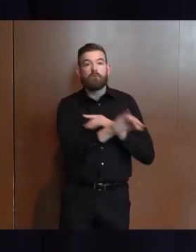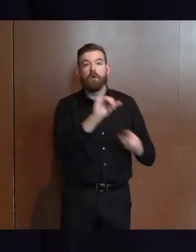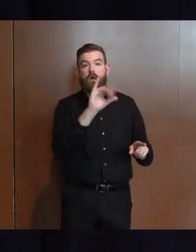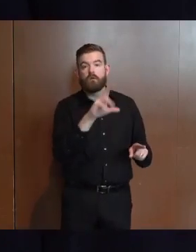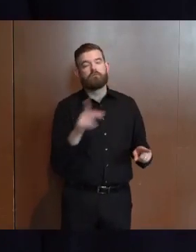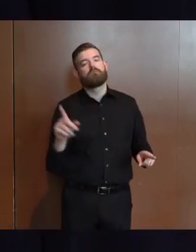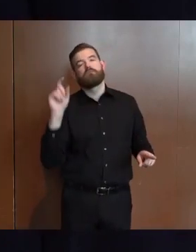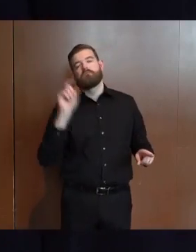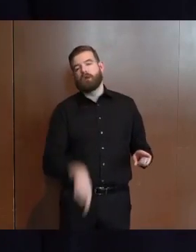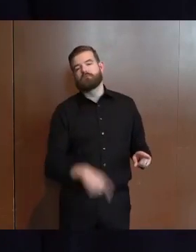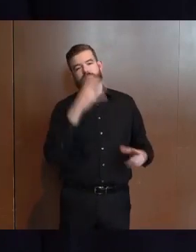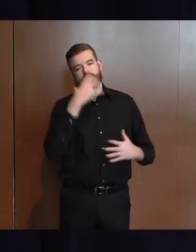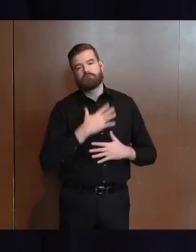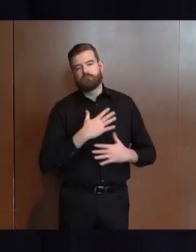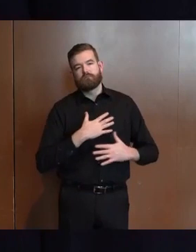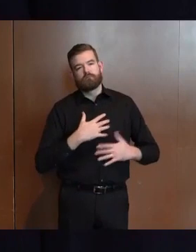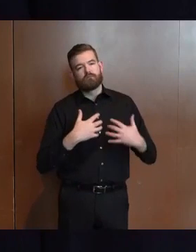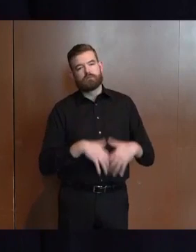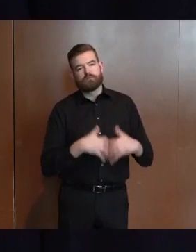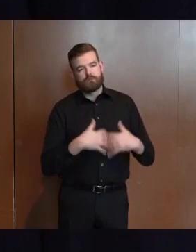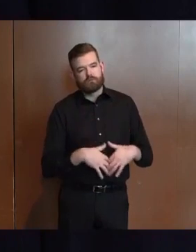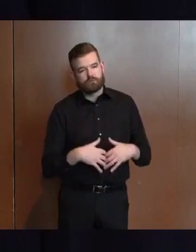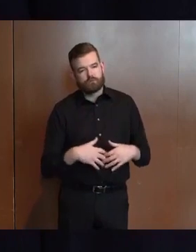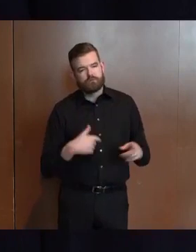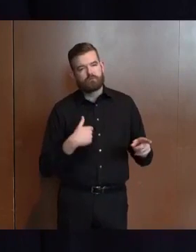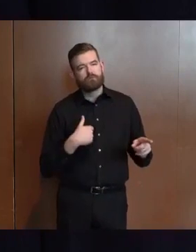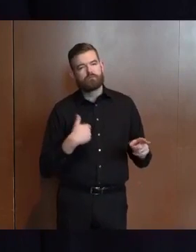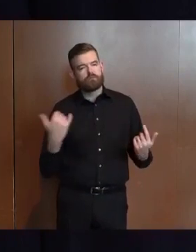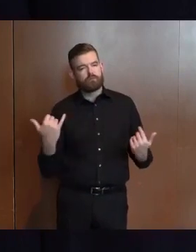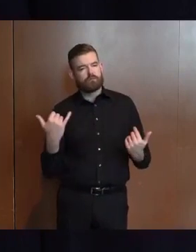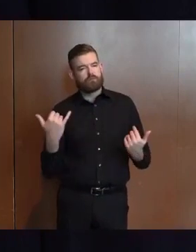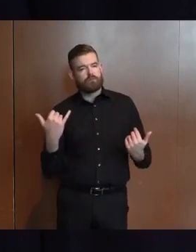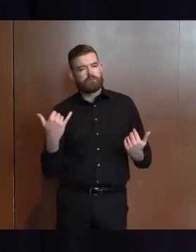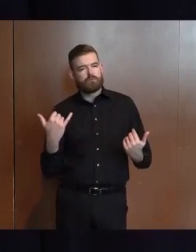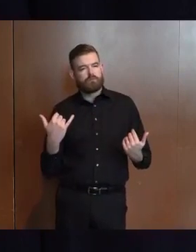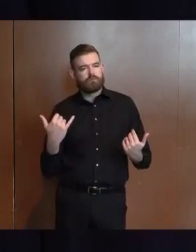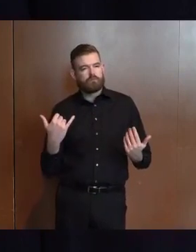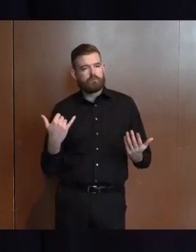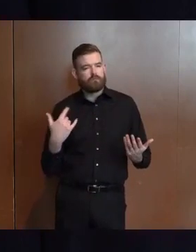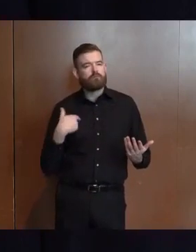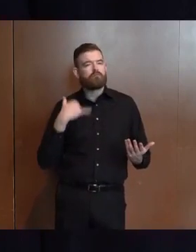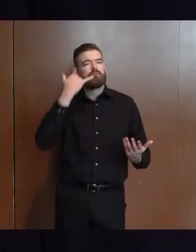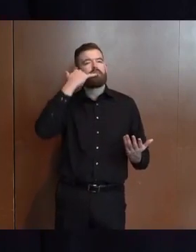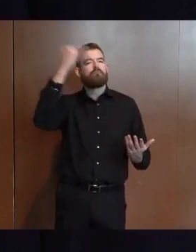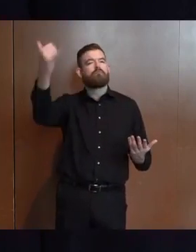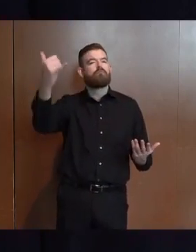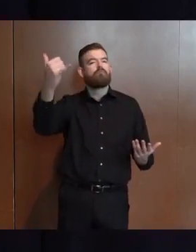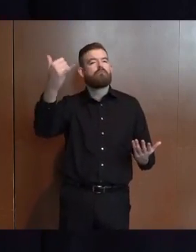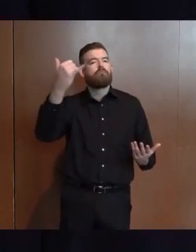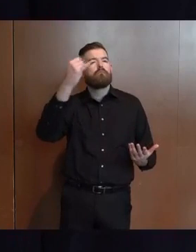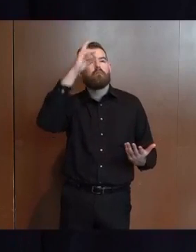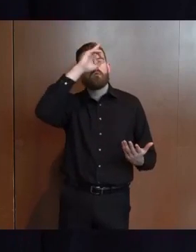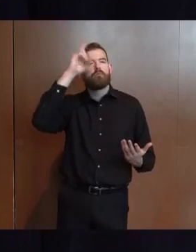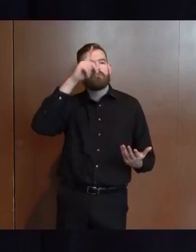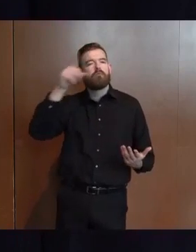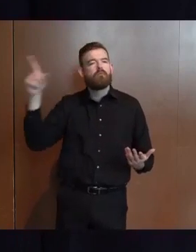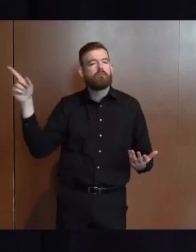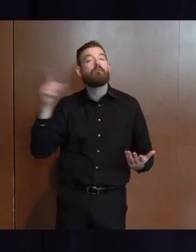some hospitals last night, we were very pleased to hear that the anesthesia machines, of which we have a lot of, have